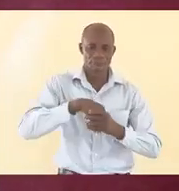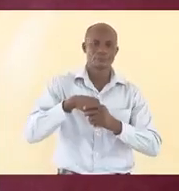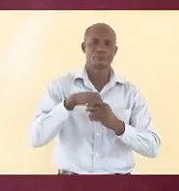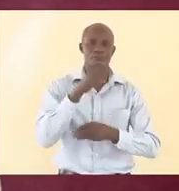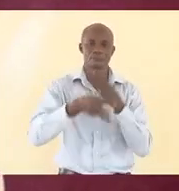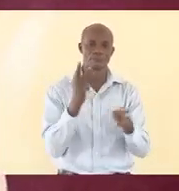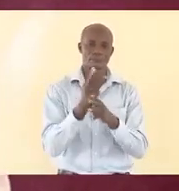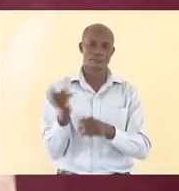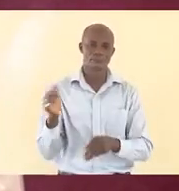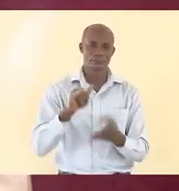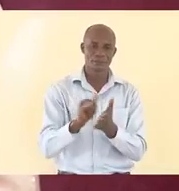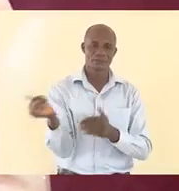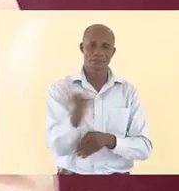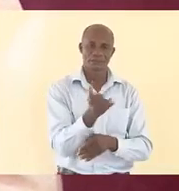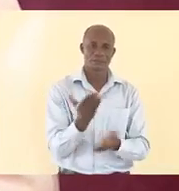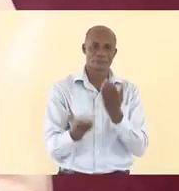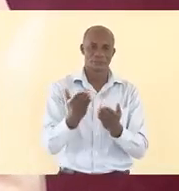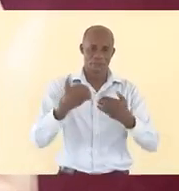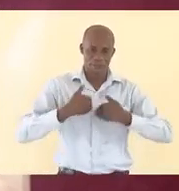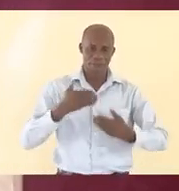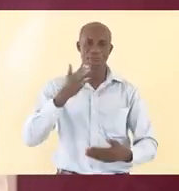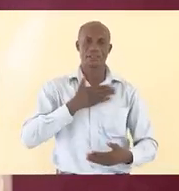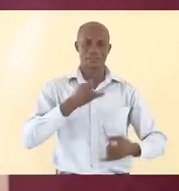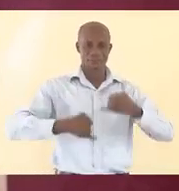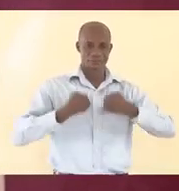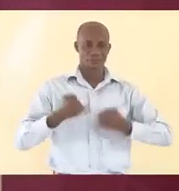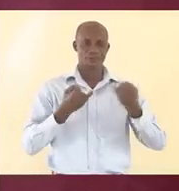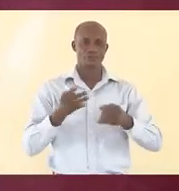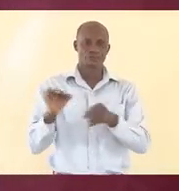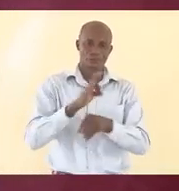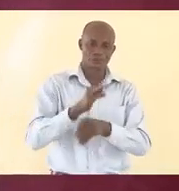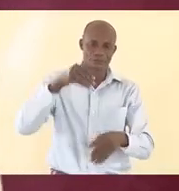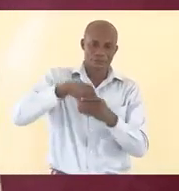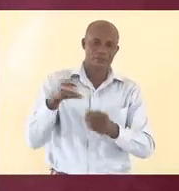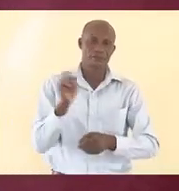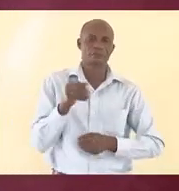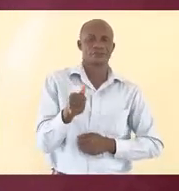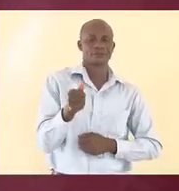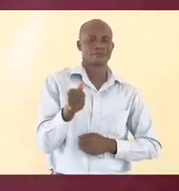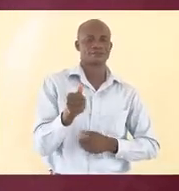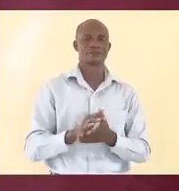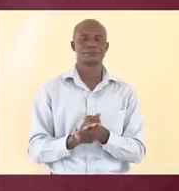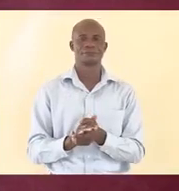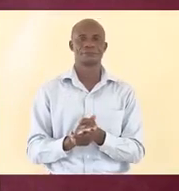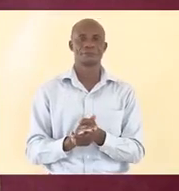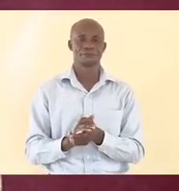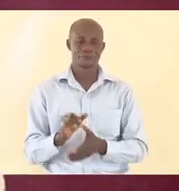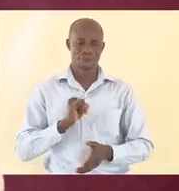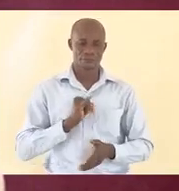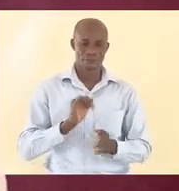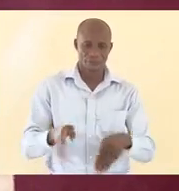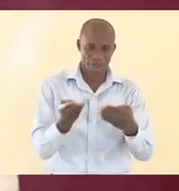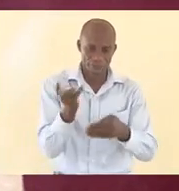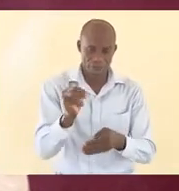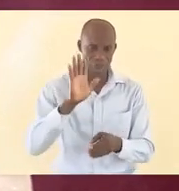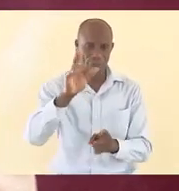world, that they may have my joy fulfilled in themselves. I